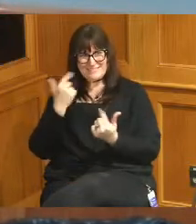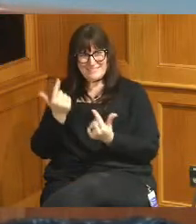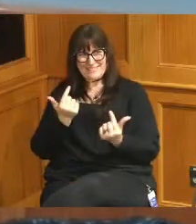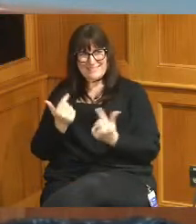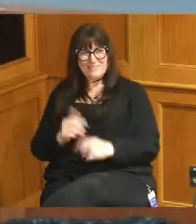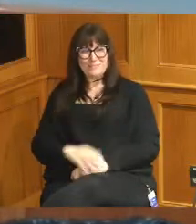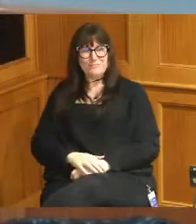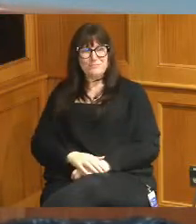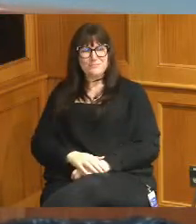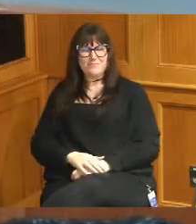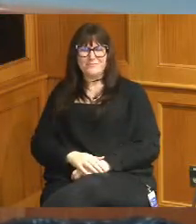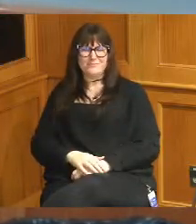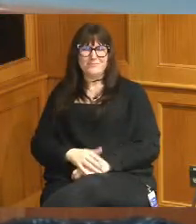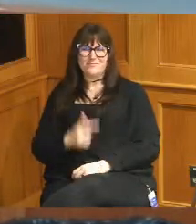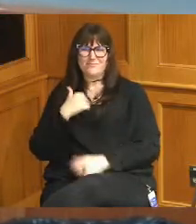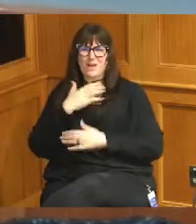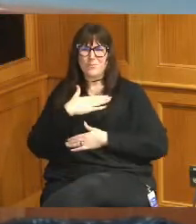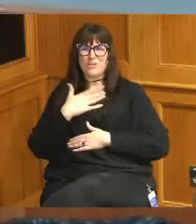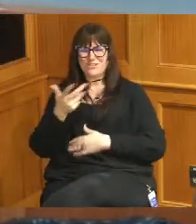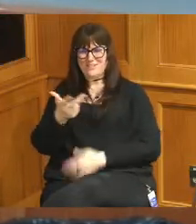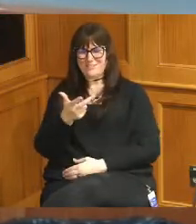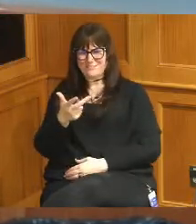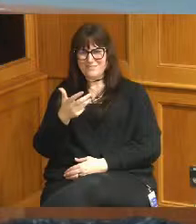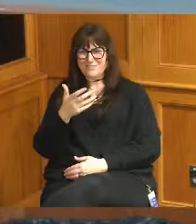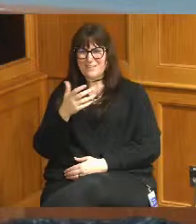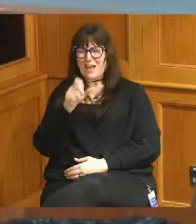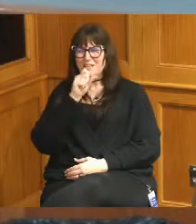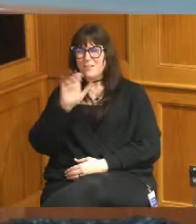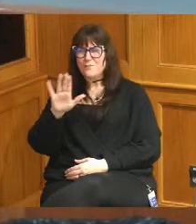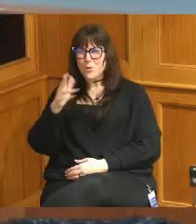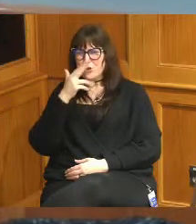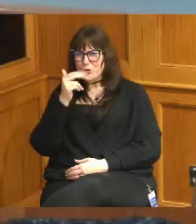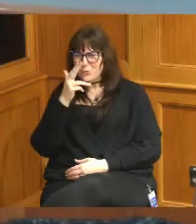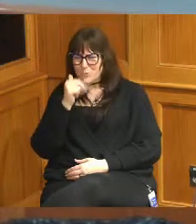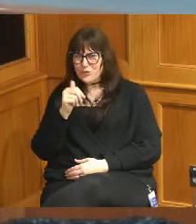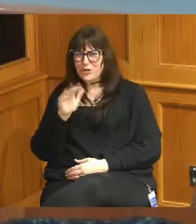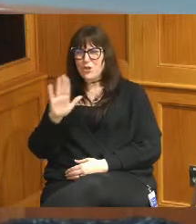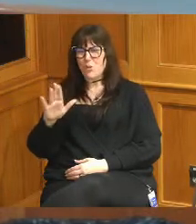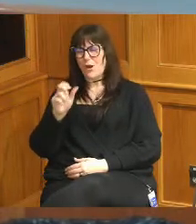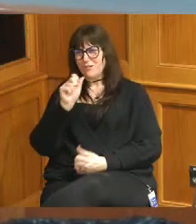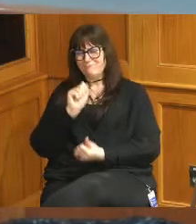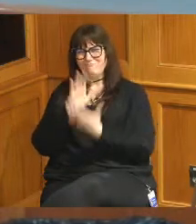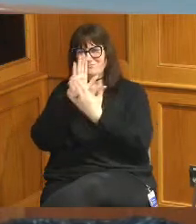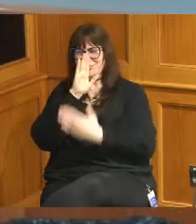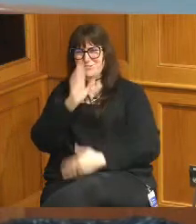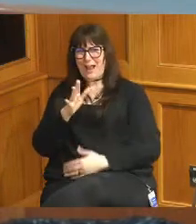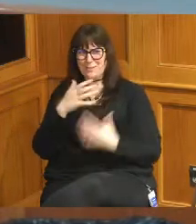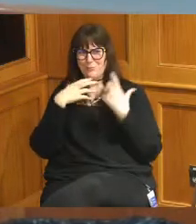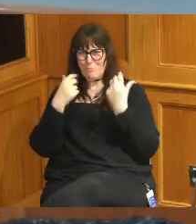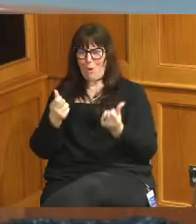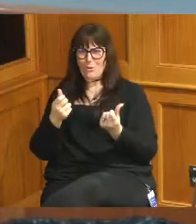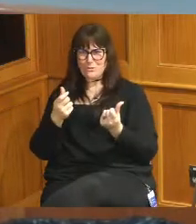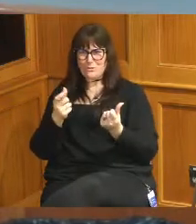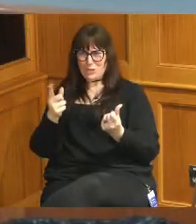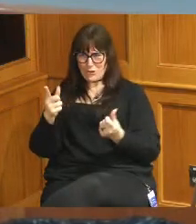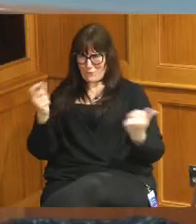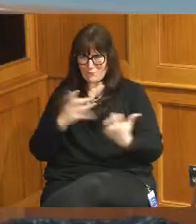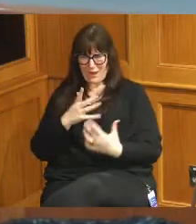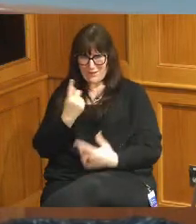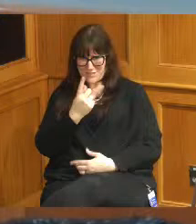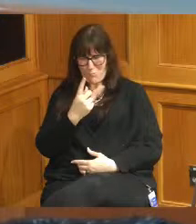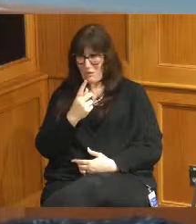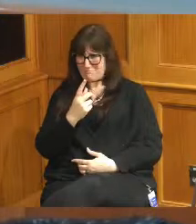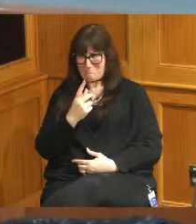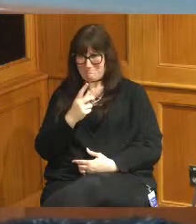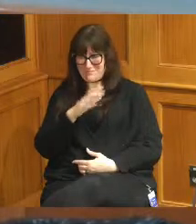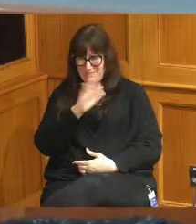Vice President Dumas, I appreciate you. I love you. I love your humor. I love your directness. I don't think you're afraid of anybody, and you'll tell it like your